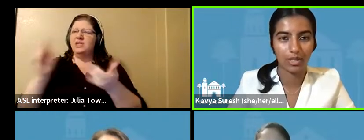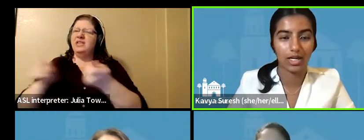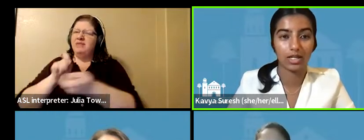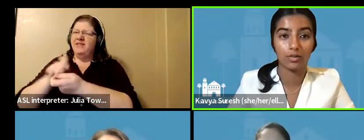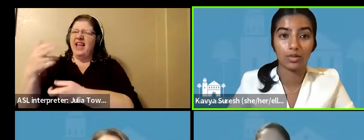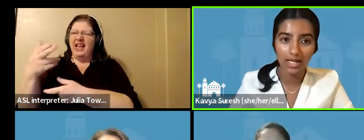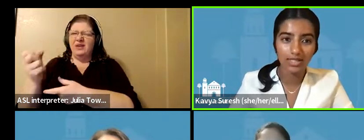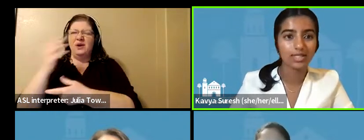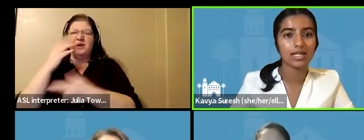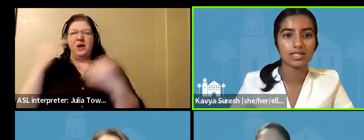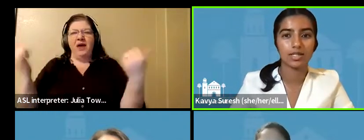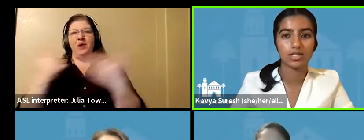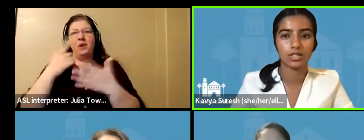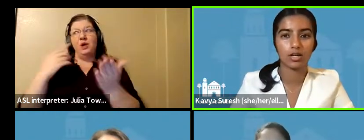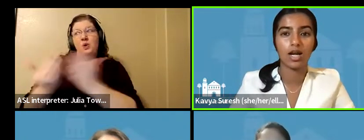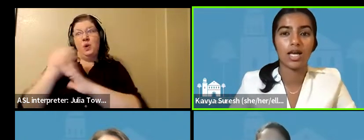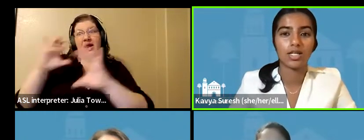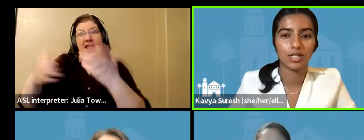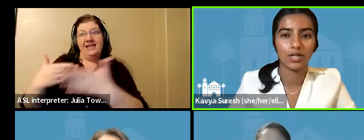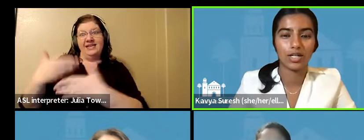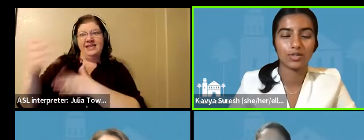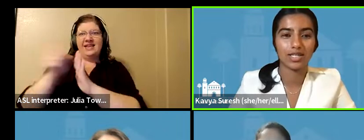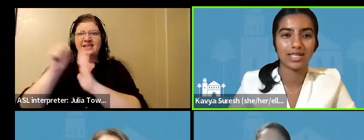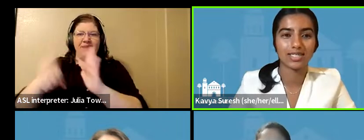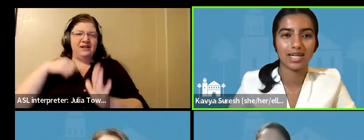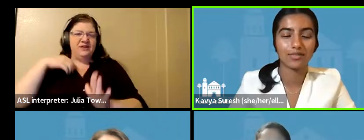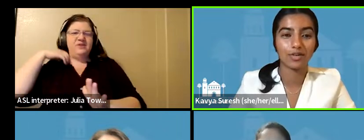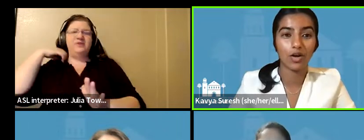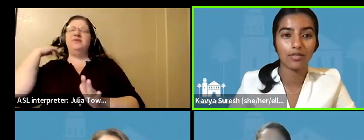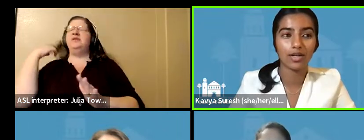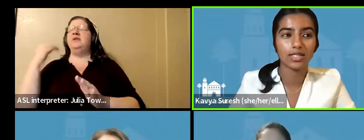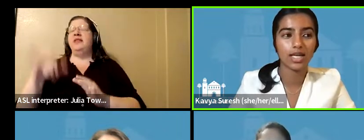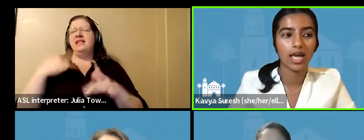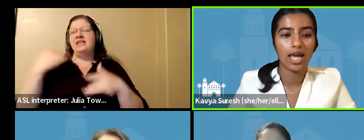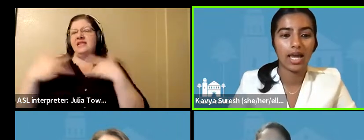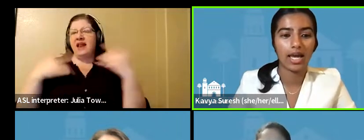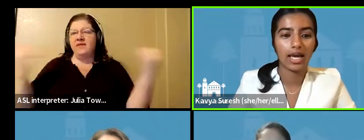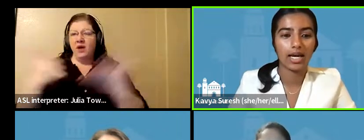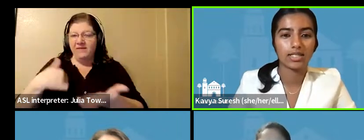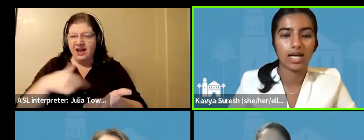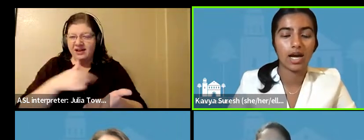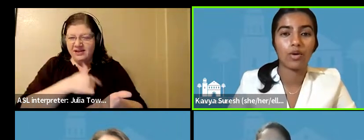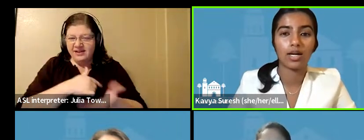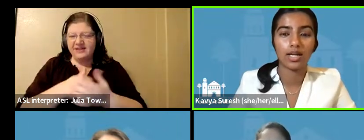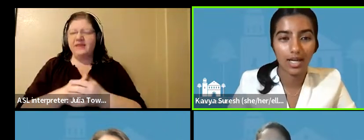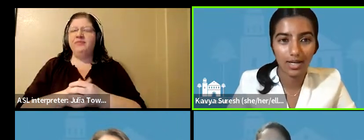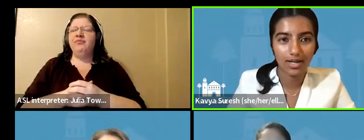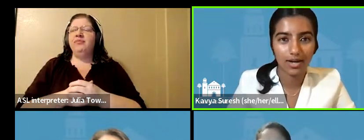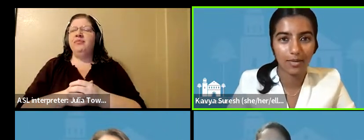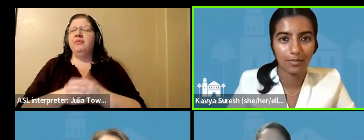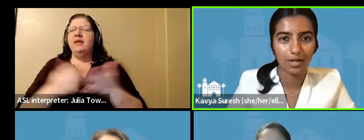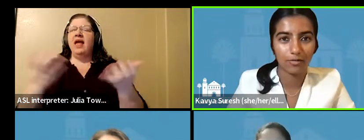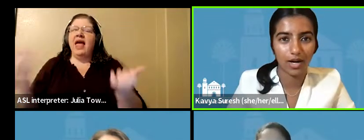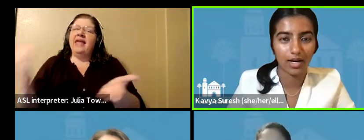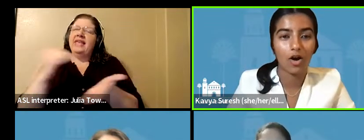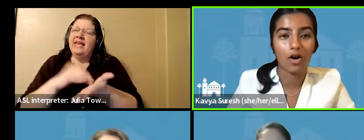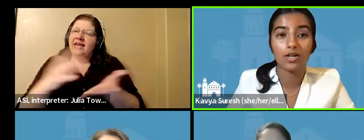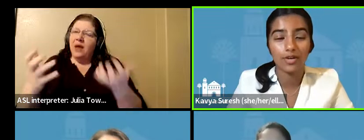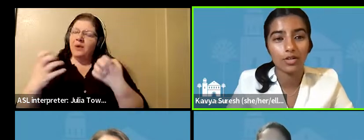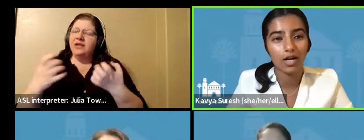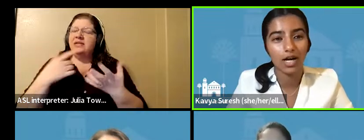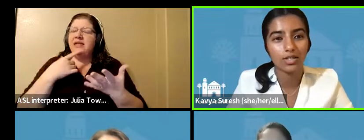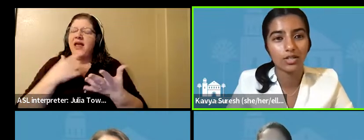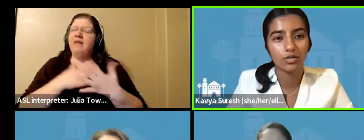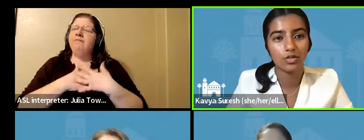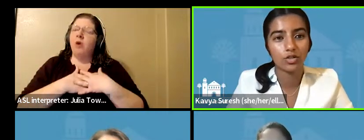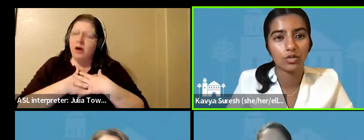everyone will be getting new classes next semester. So that's really exciting for all of us. And I want to again give my